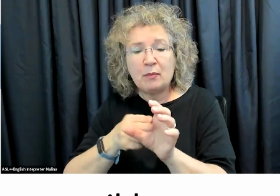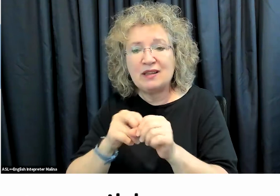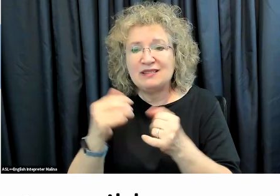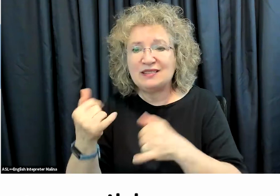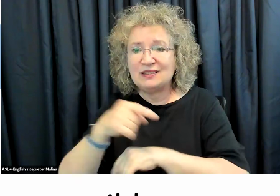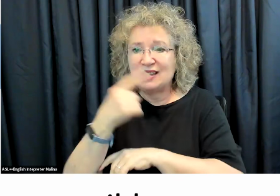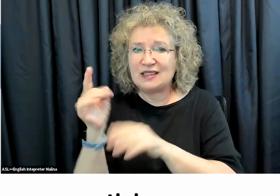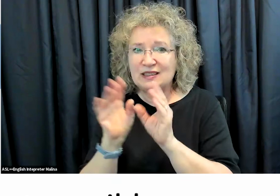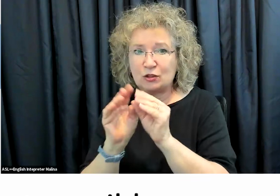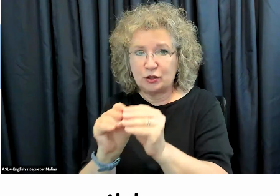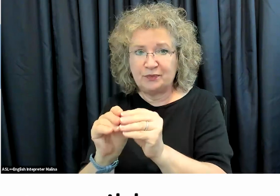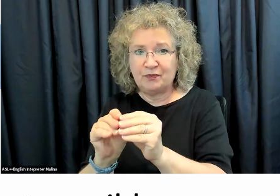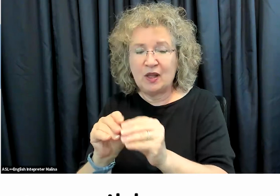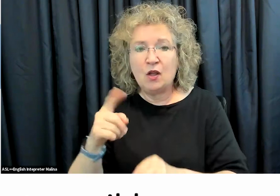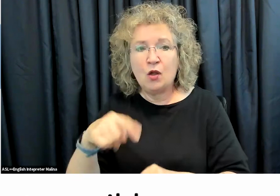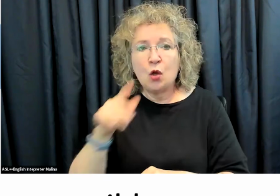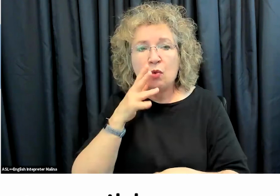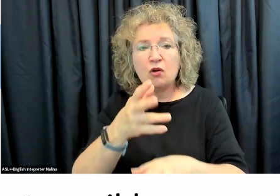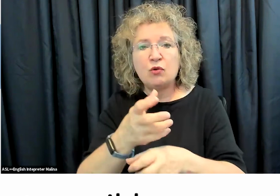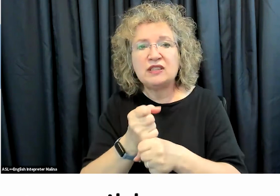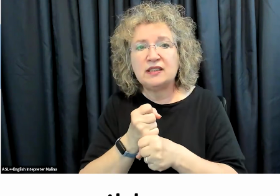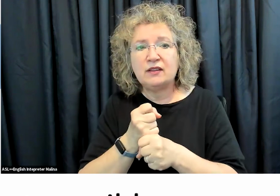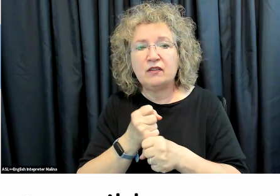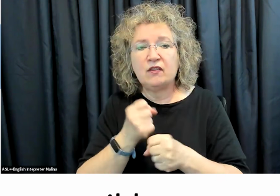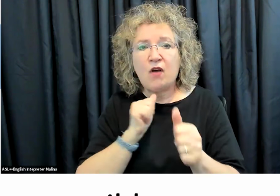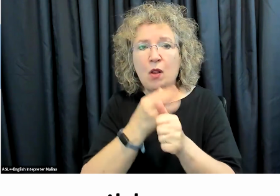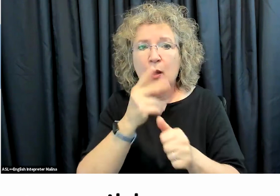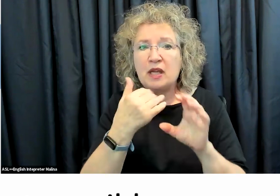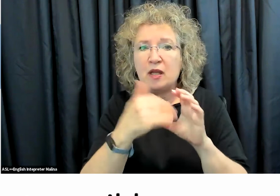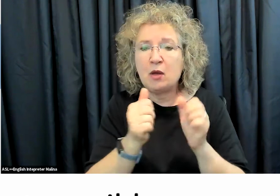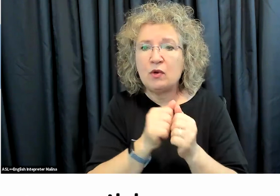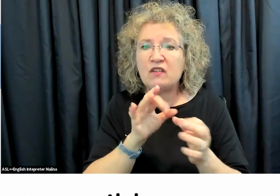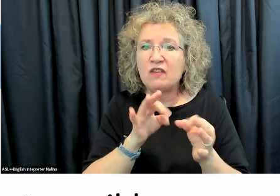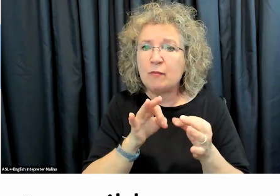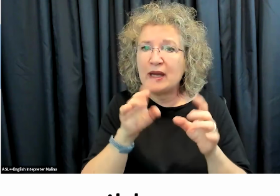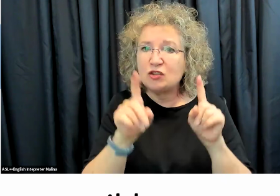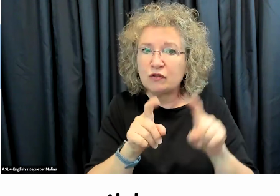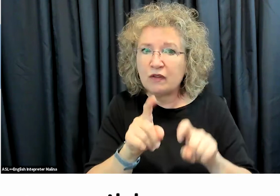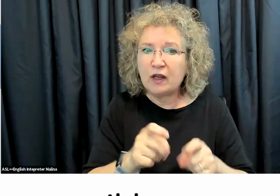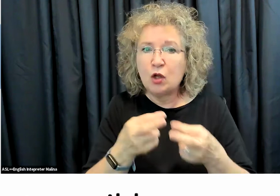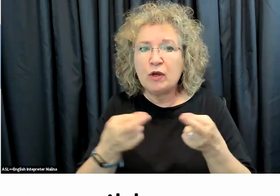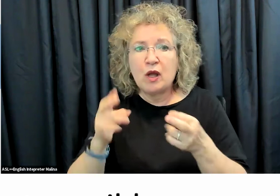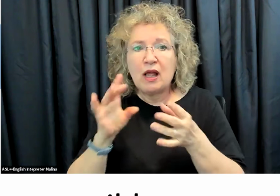with a feedback survey, resource links, and other supportive information. Take care.